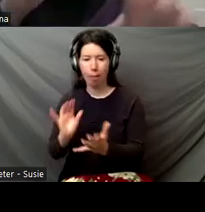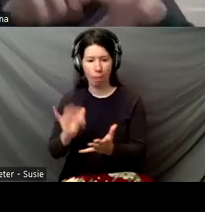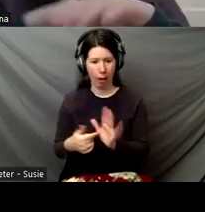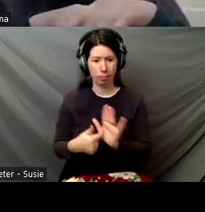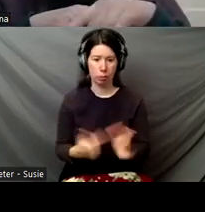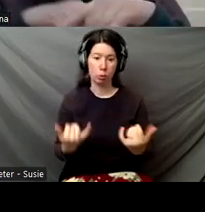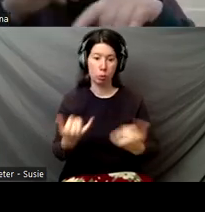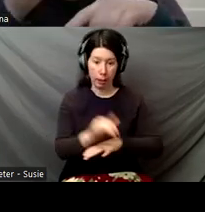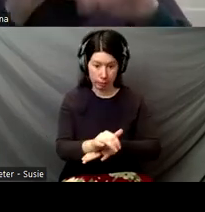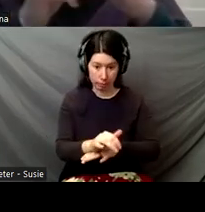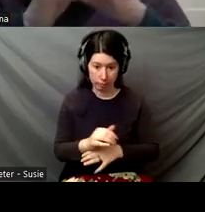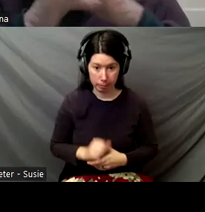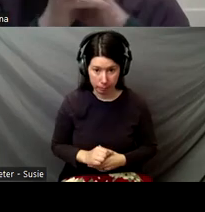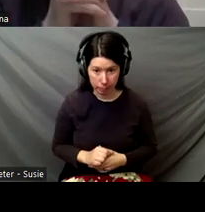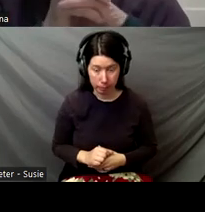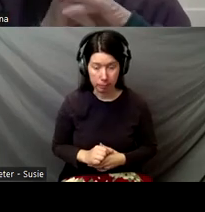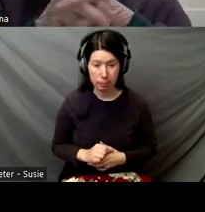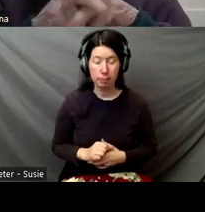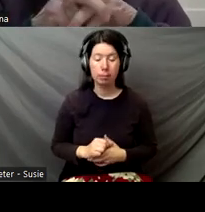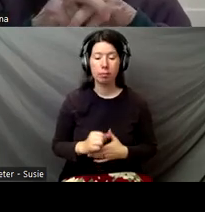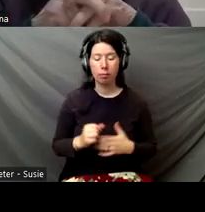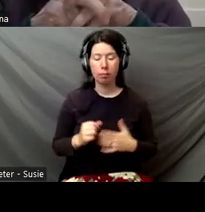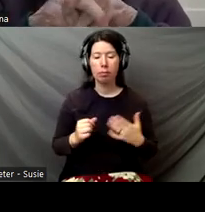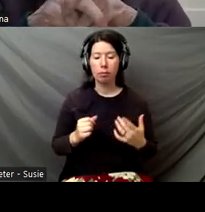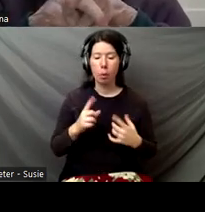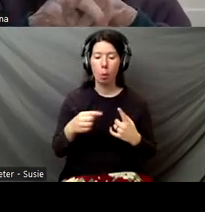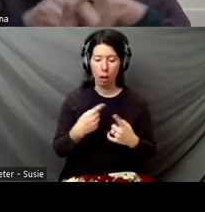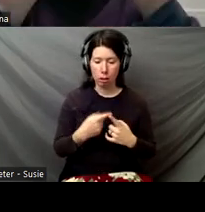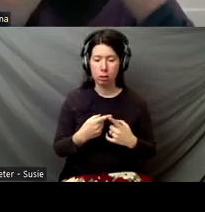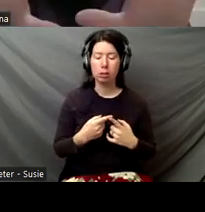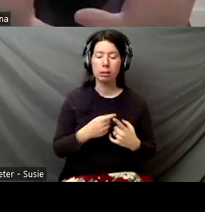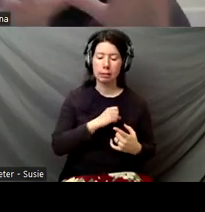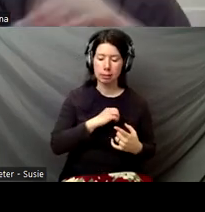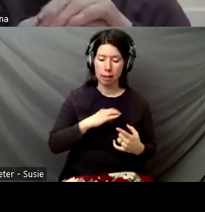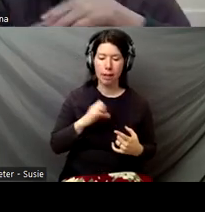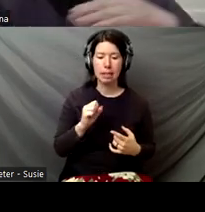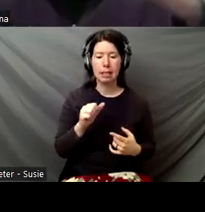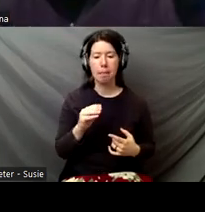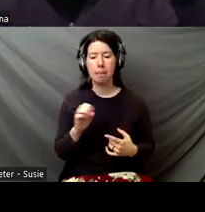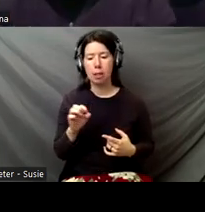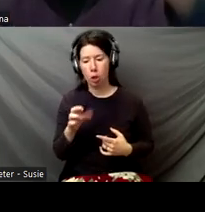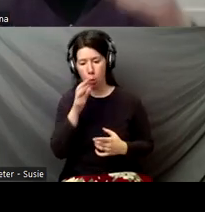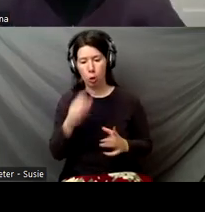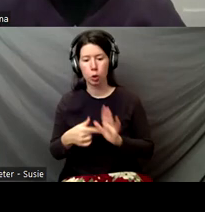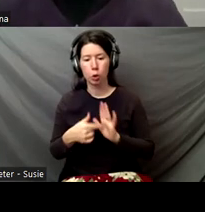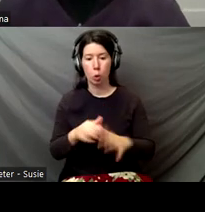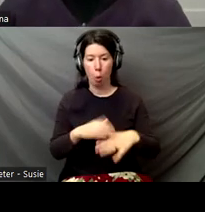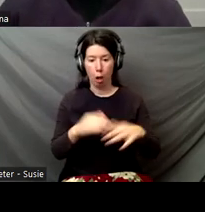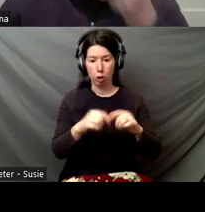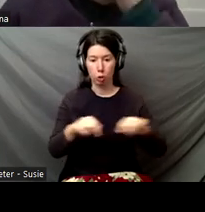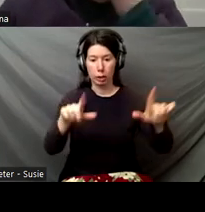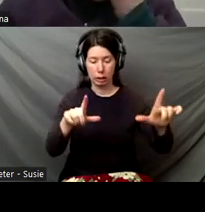tonight when our staff, Samir, puts it on the screen, and we'll go through